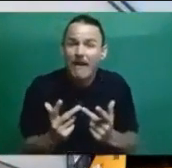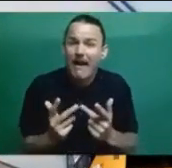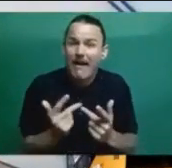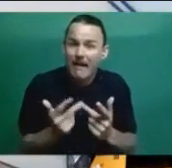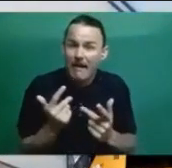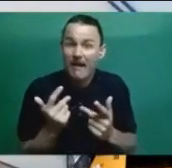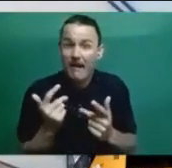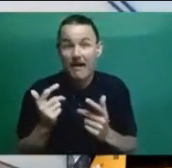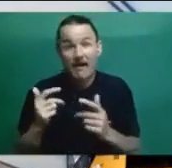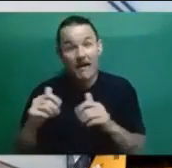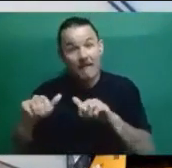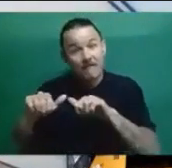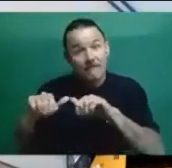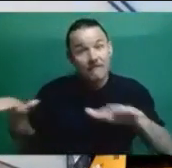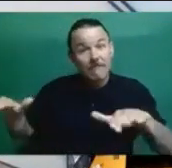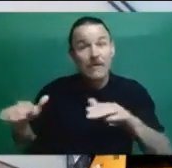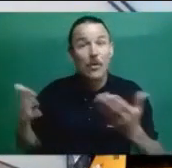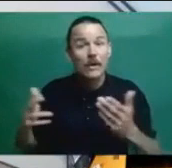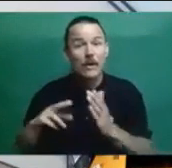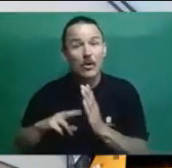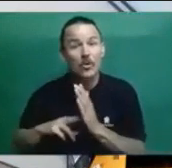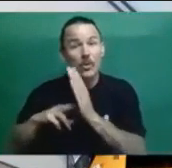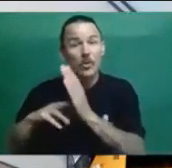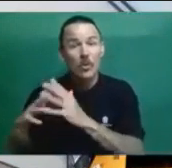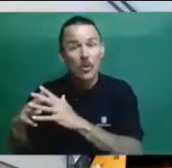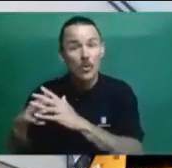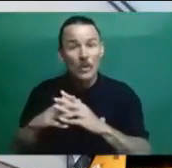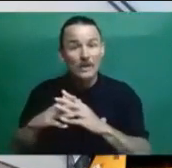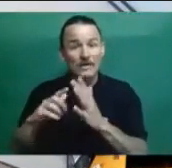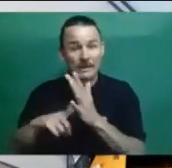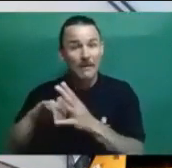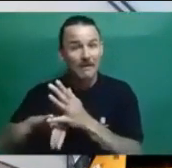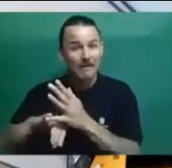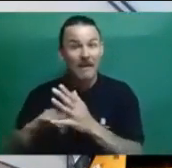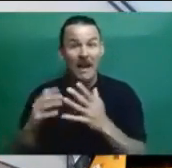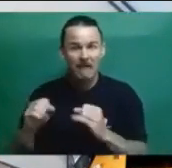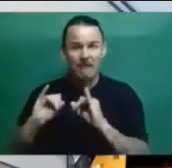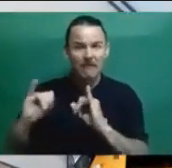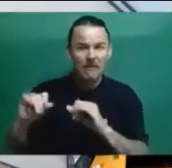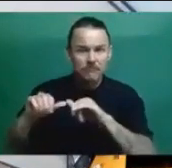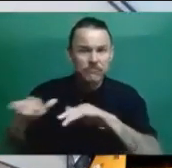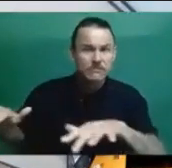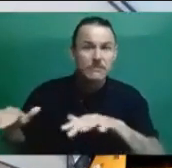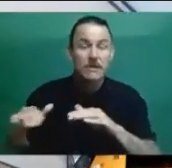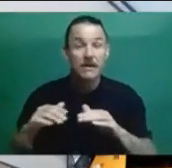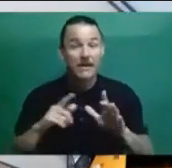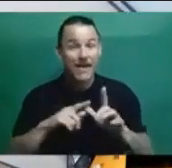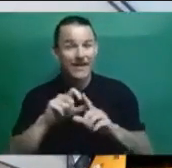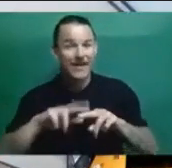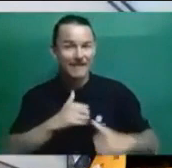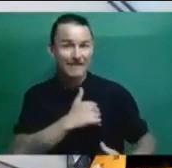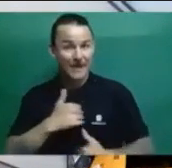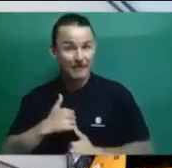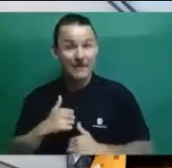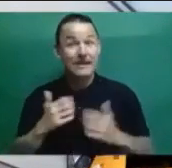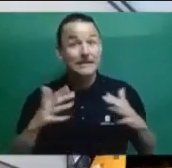course, down in northwest Tassie, where ADF did play a significant role in locking that community down and containing